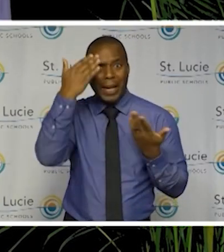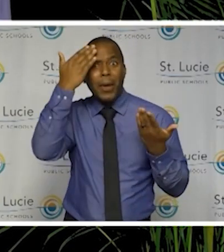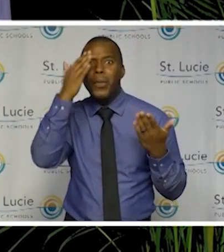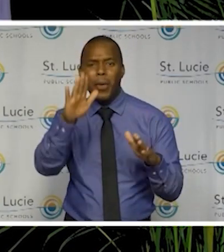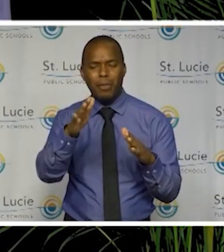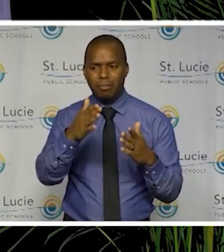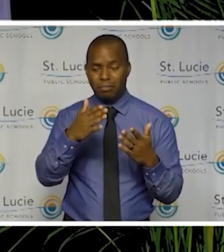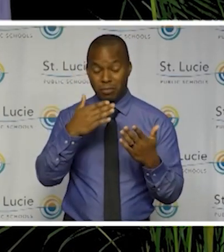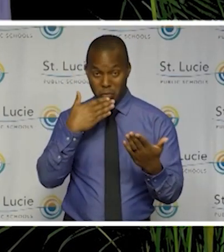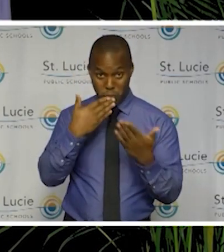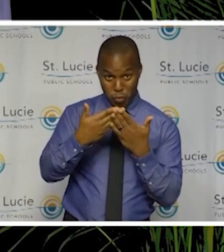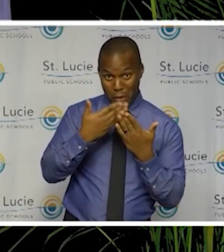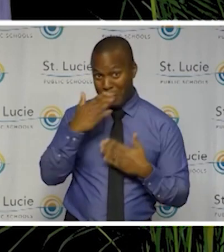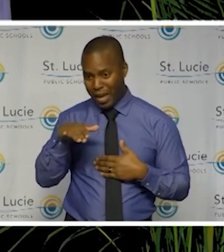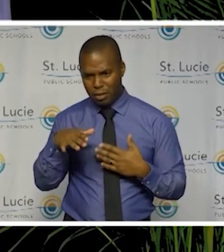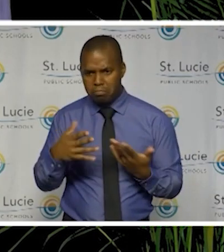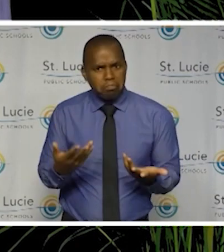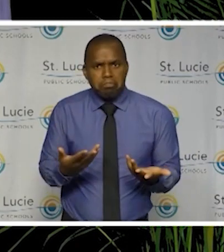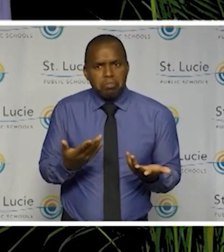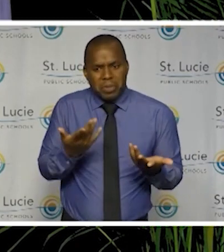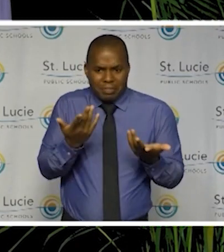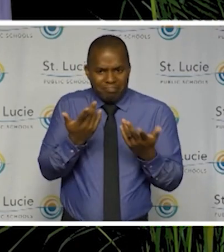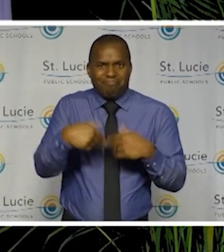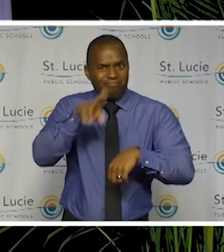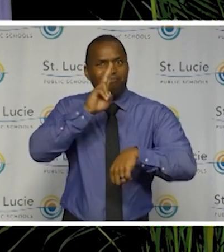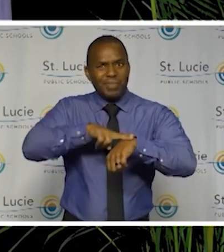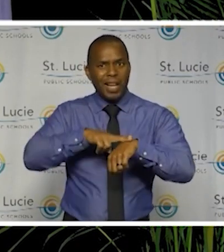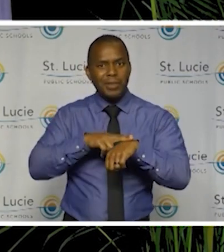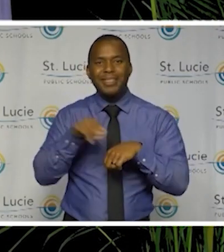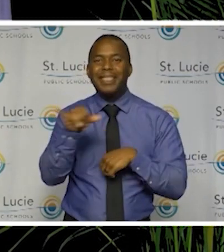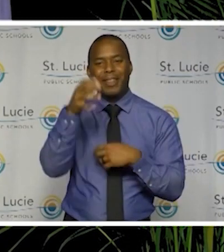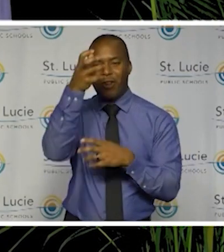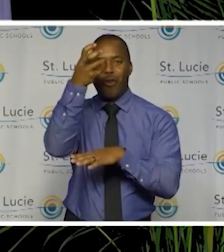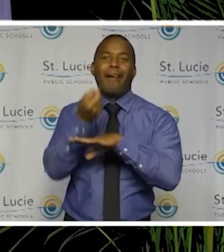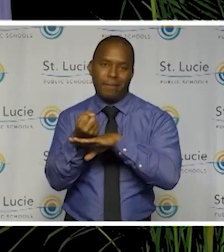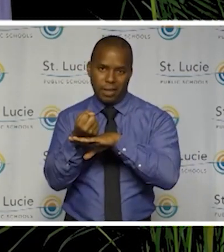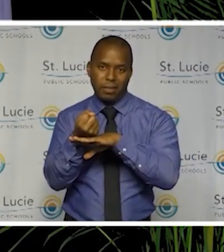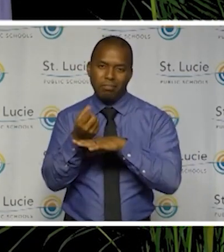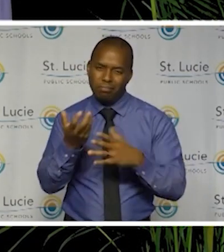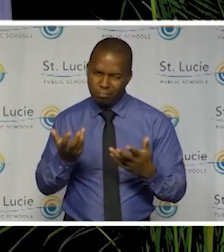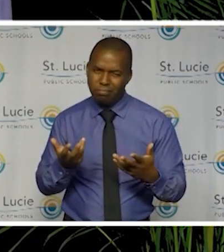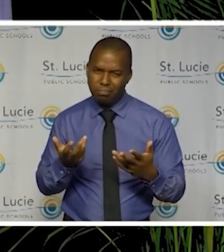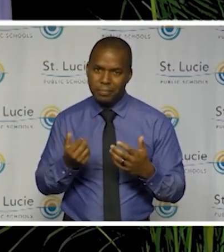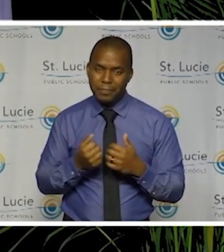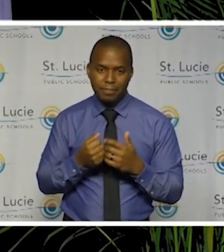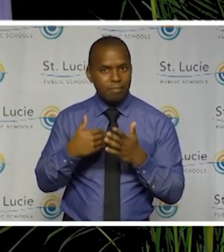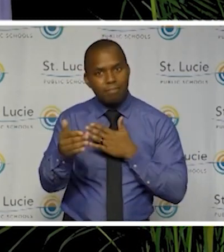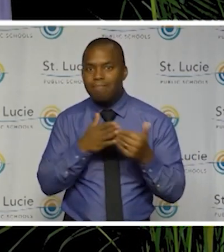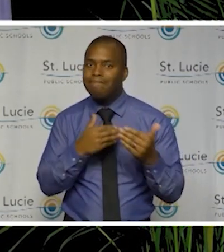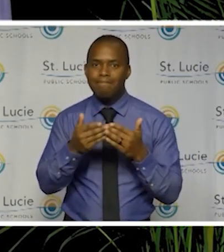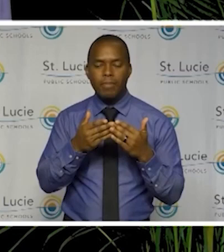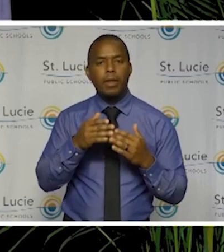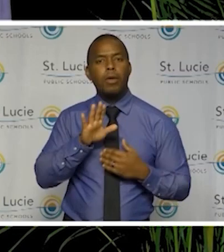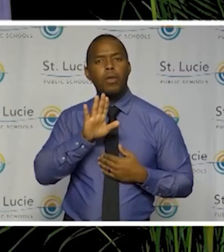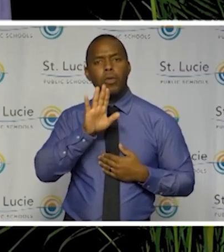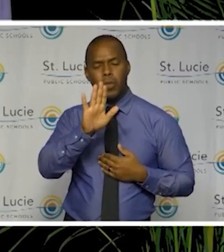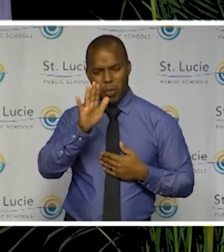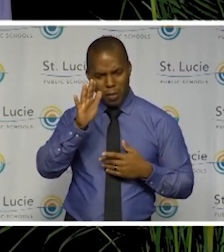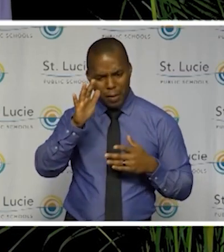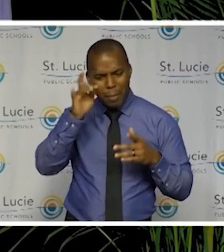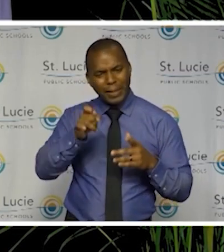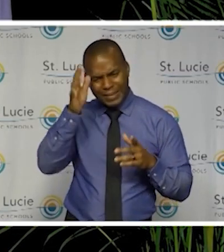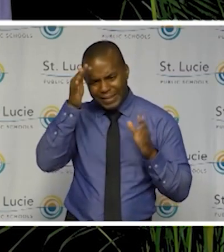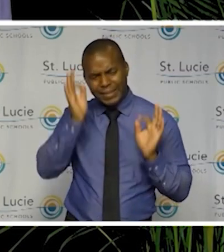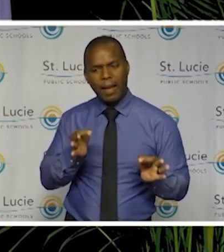This is neither good or bad. It just is, like gravity. Yet the task remains how to master